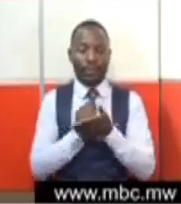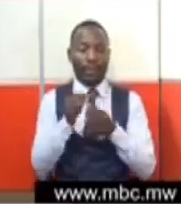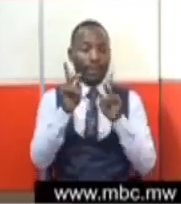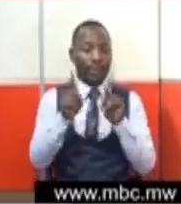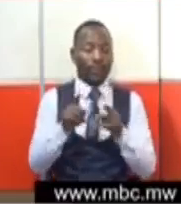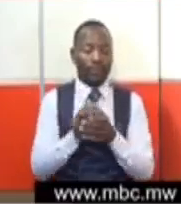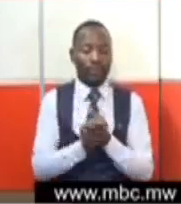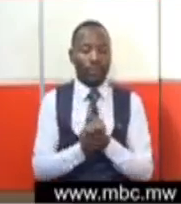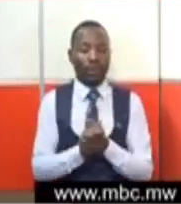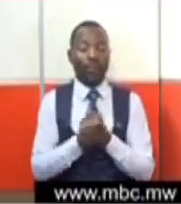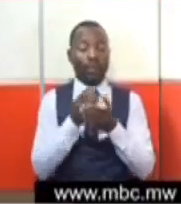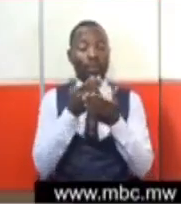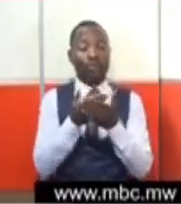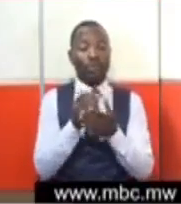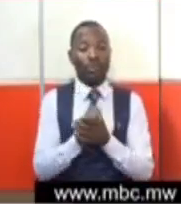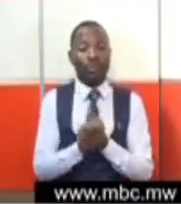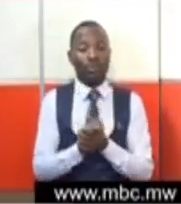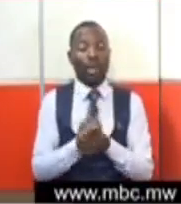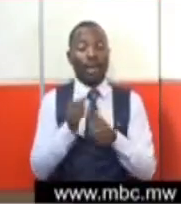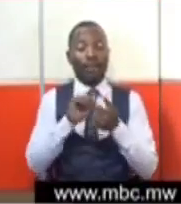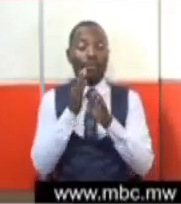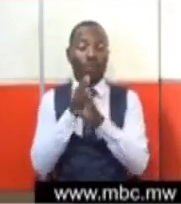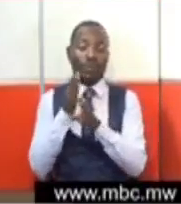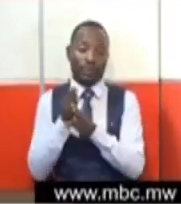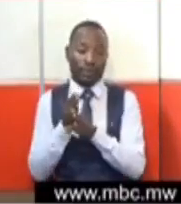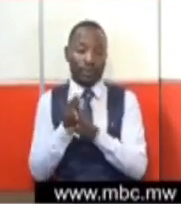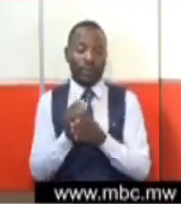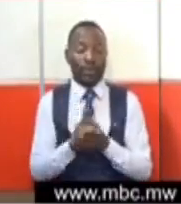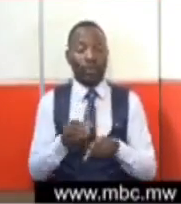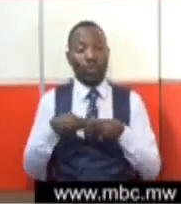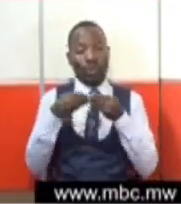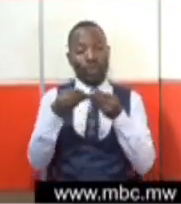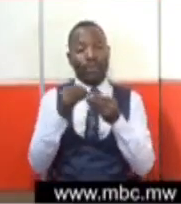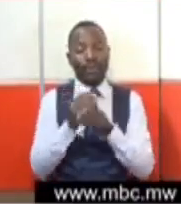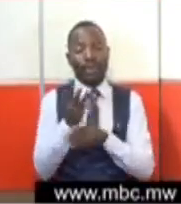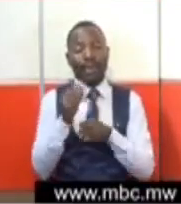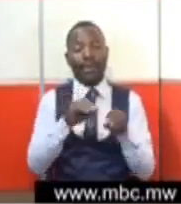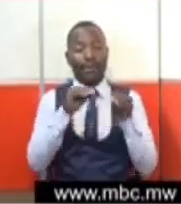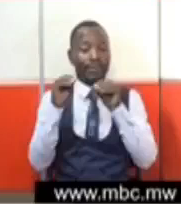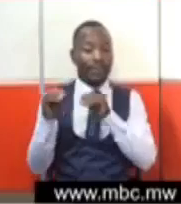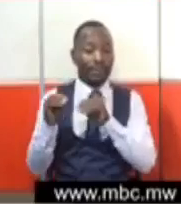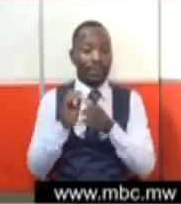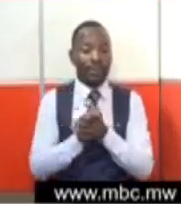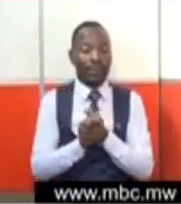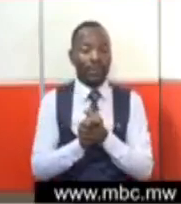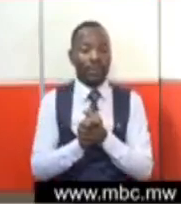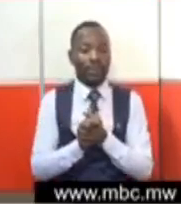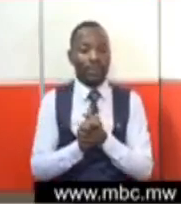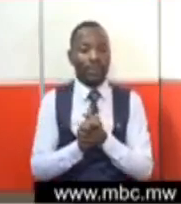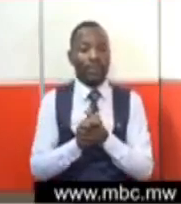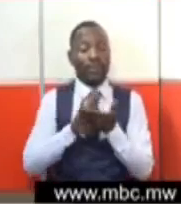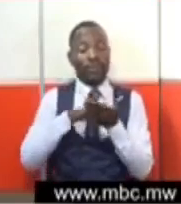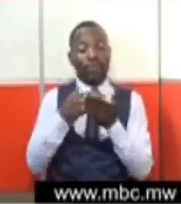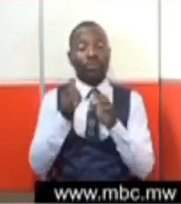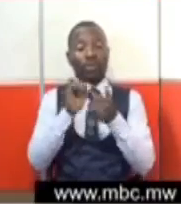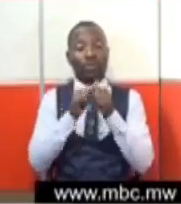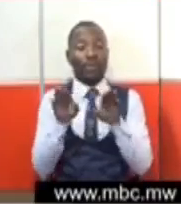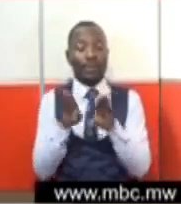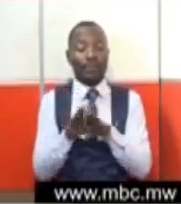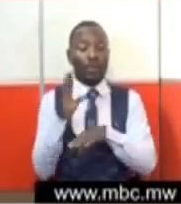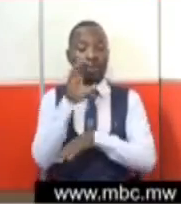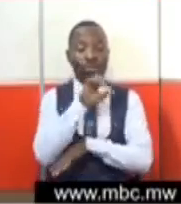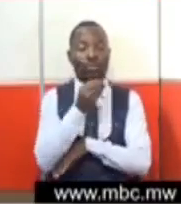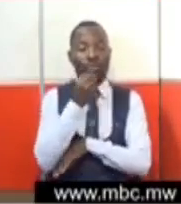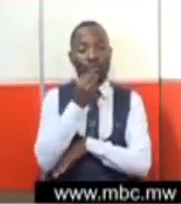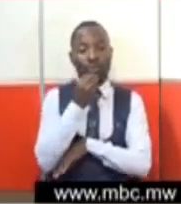people that have been affected by climatic shocks by providing them with social cash transfers in the light of challenges like food